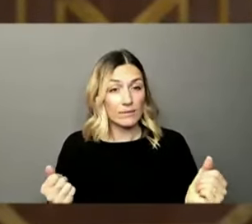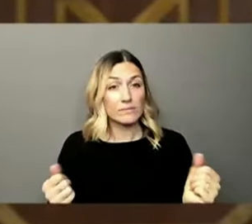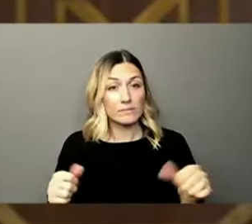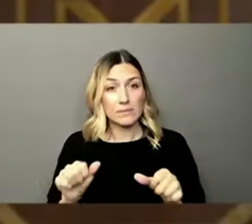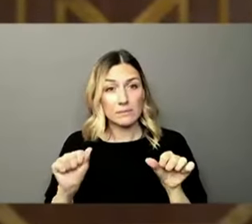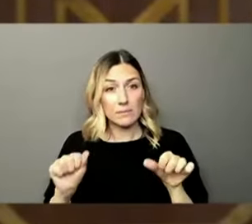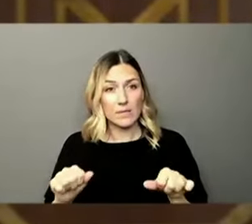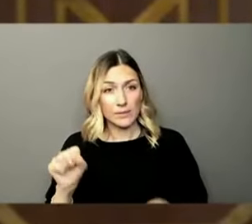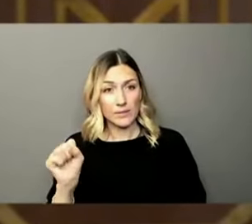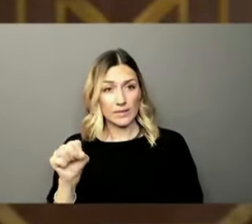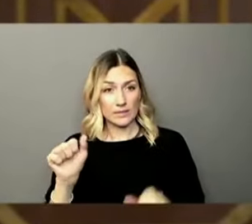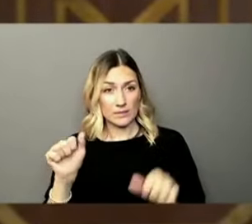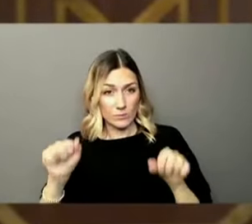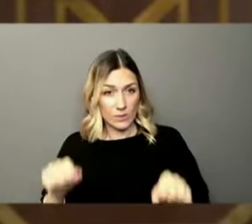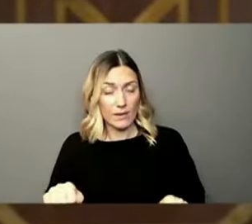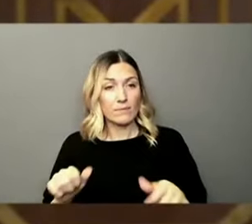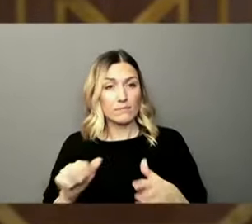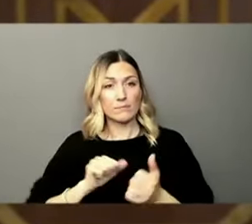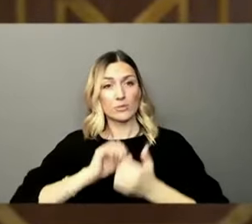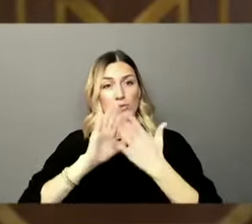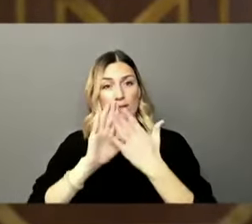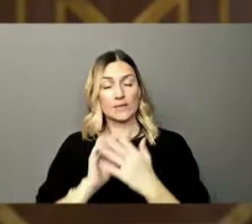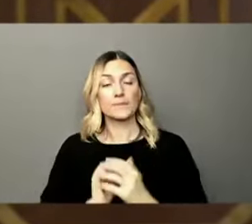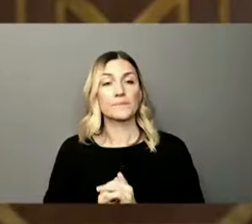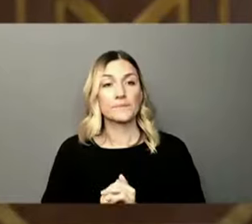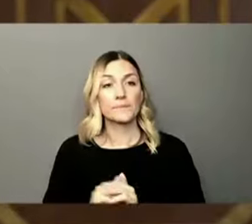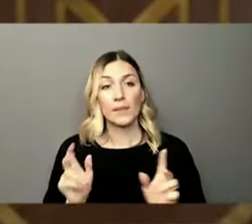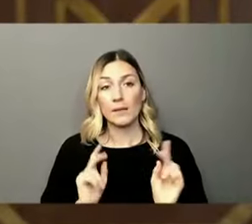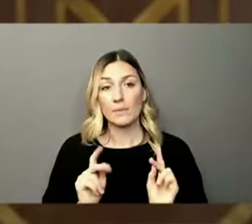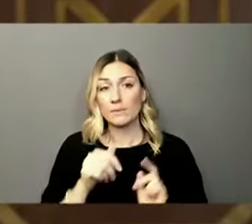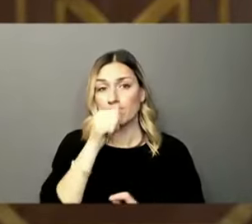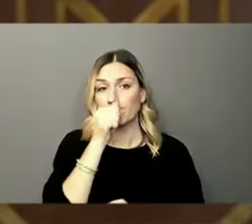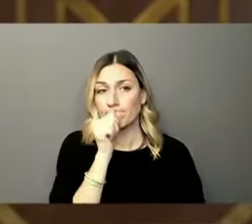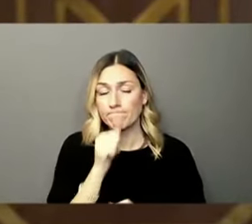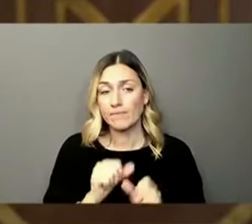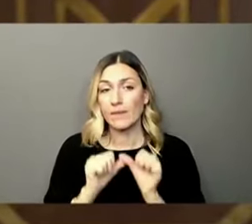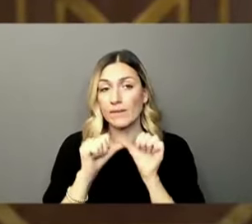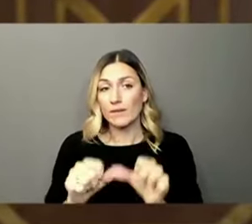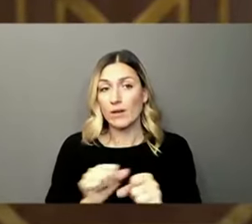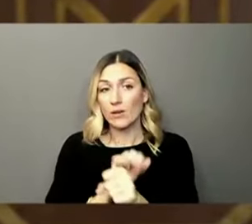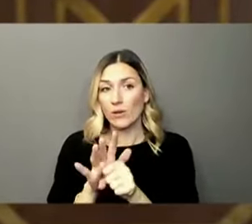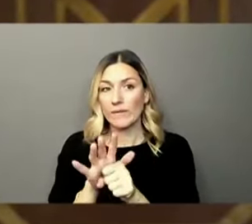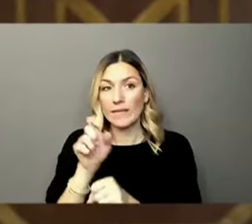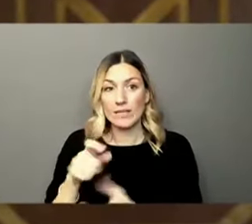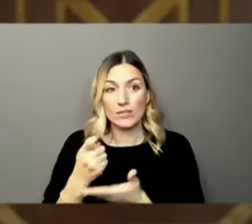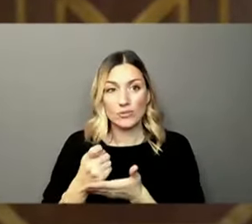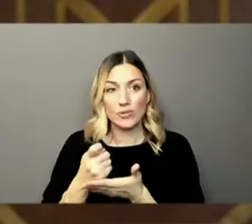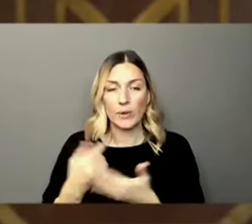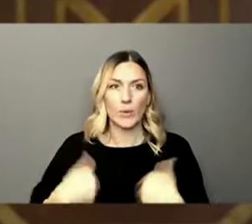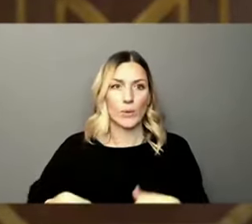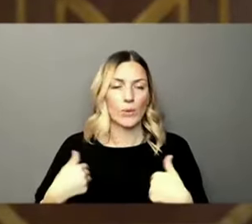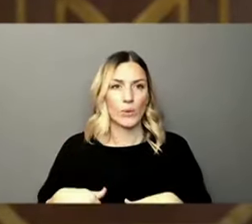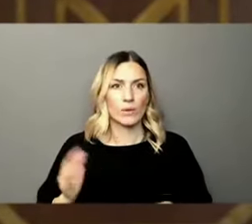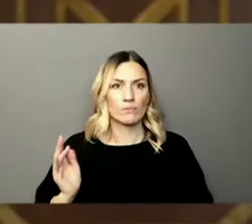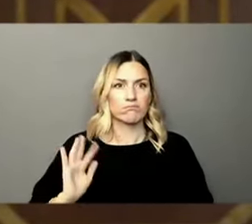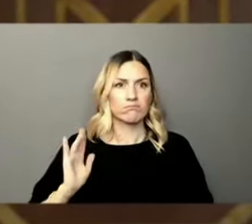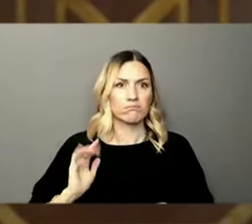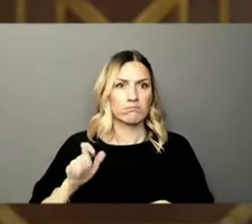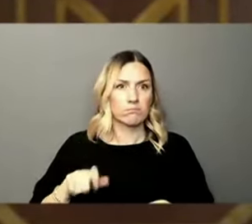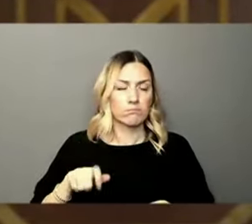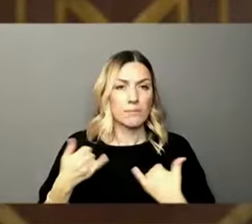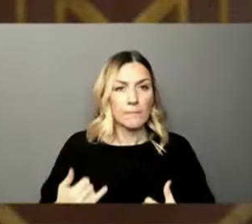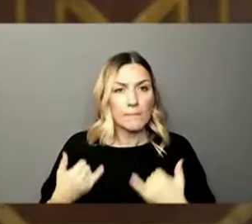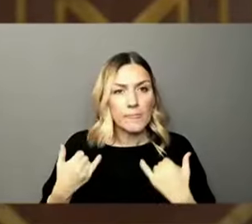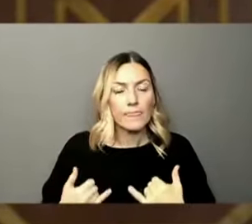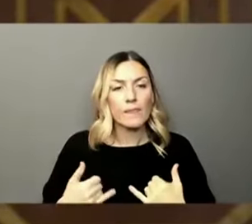to address this. Now, people suffering from long COVID need treatment yesterday. You know, the ongoing and planned trials for long COVID are